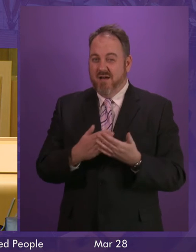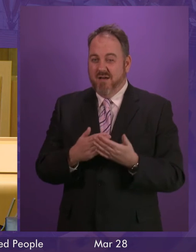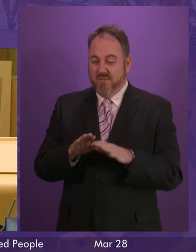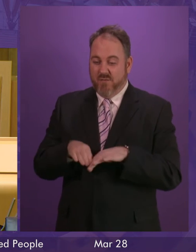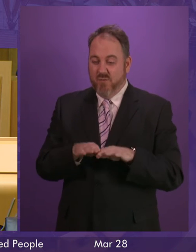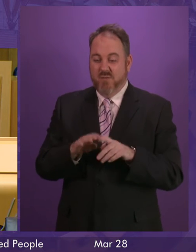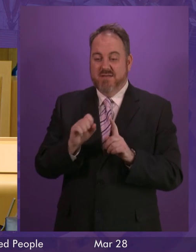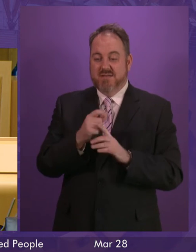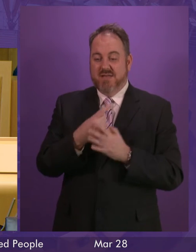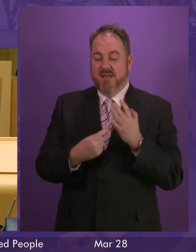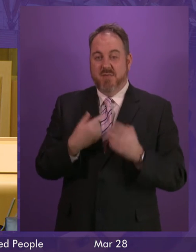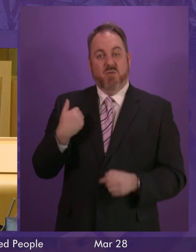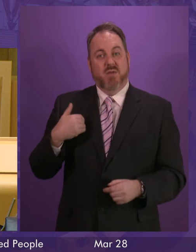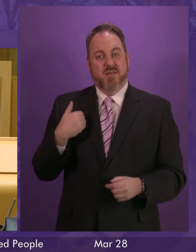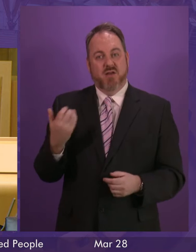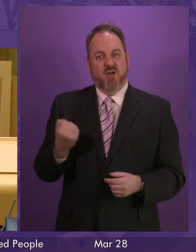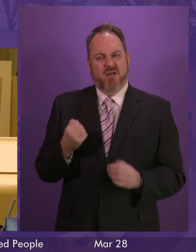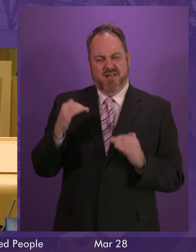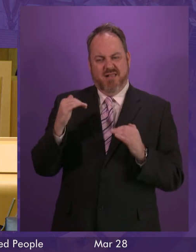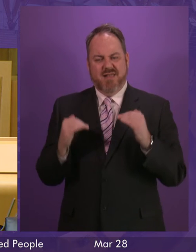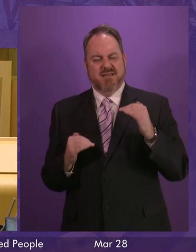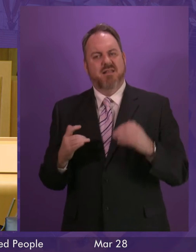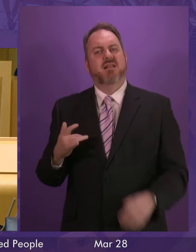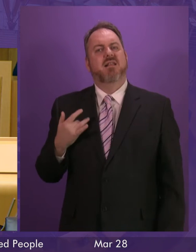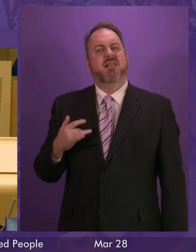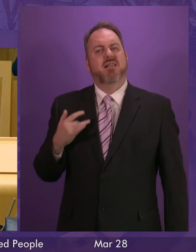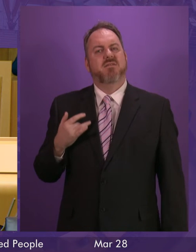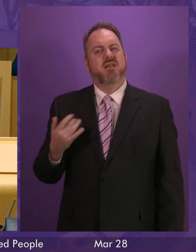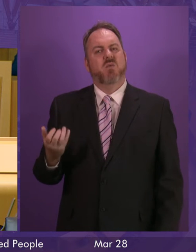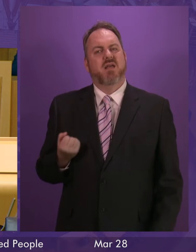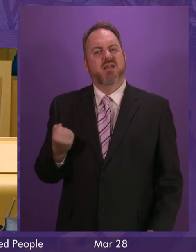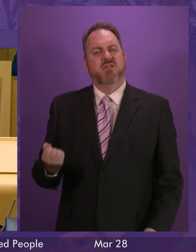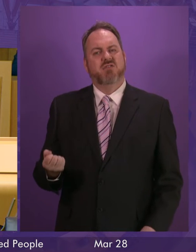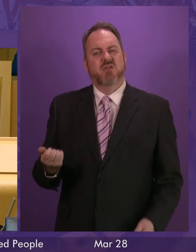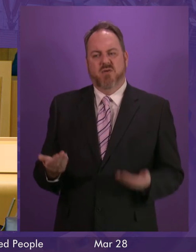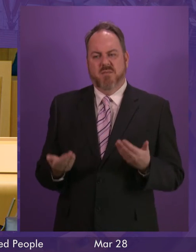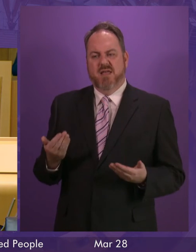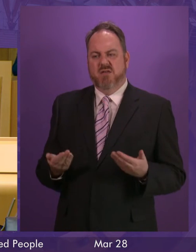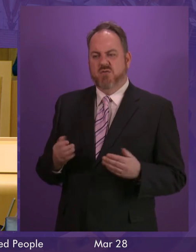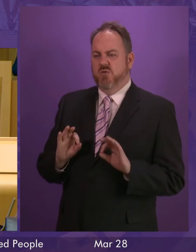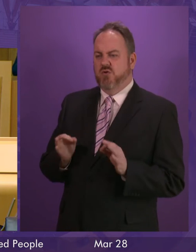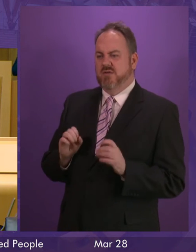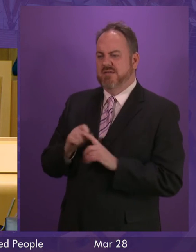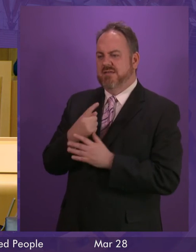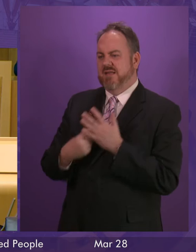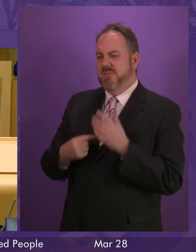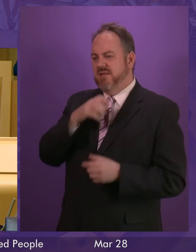national living wage compared with 25% of non-disabled men and 29% of non-disabled